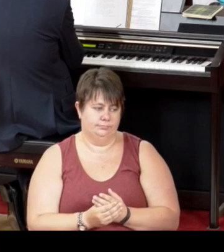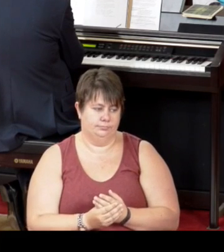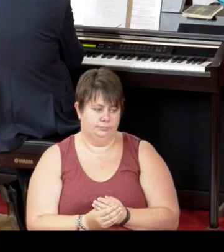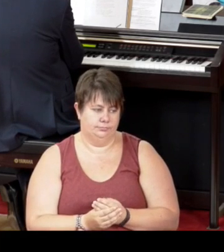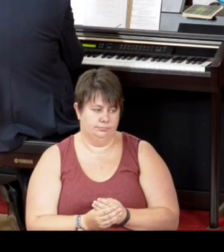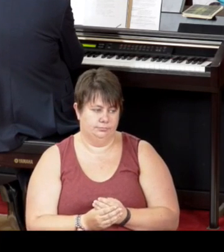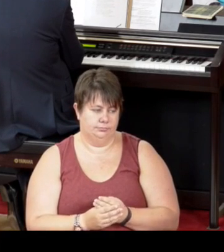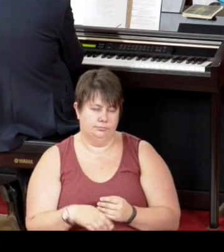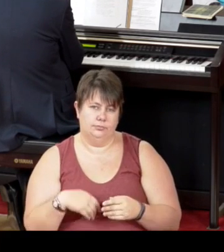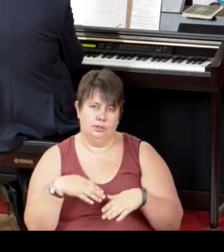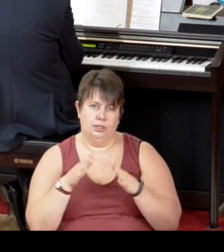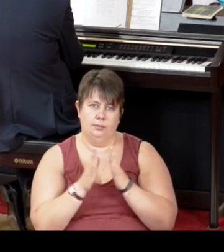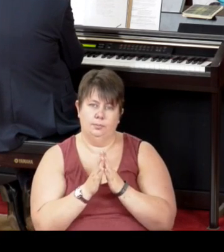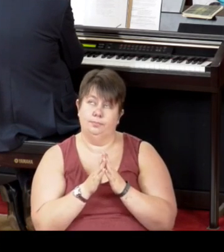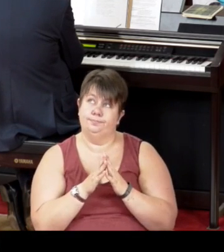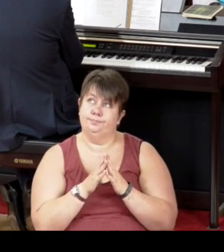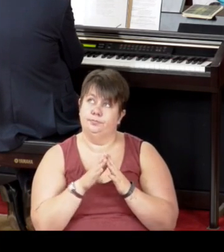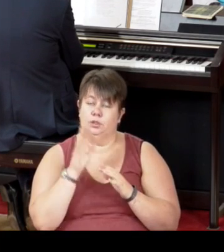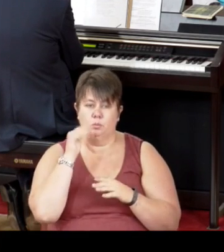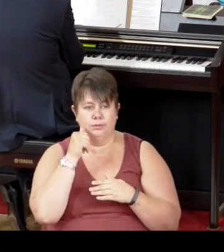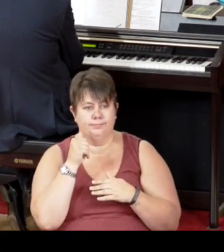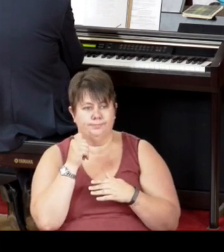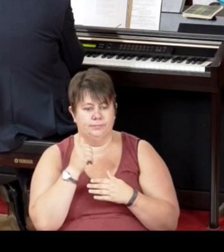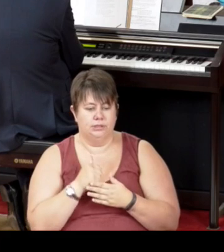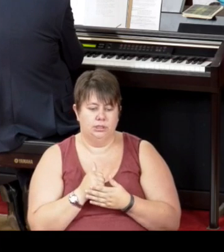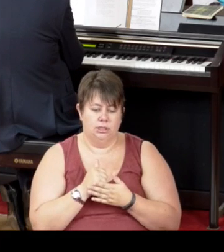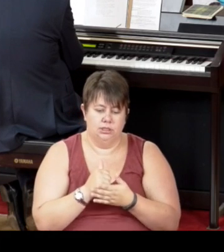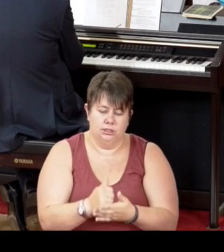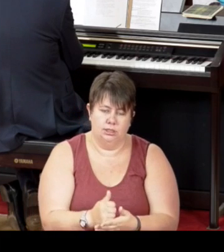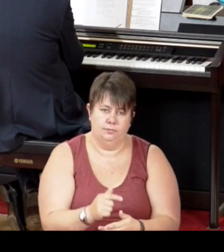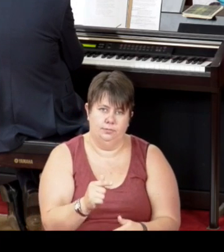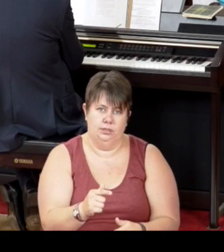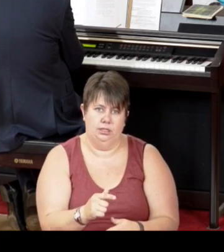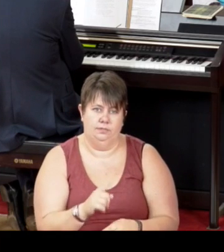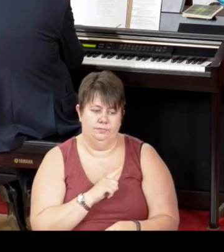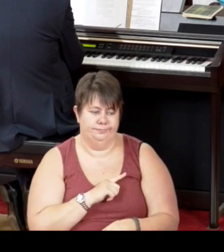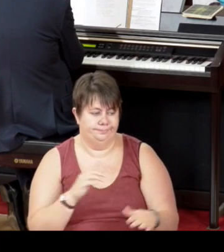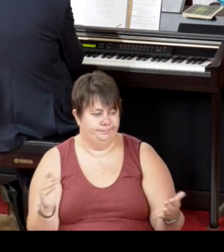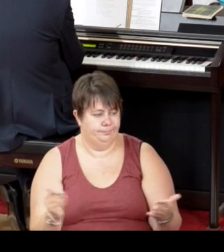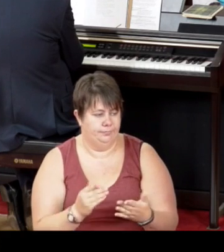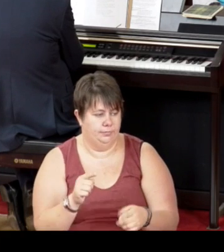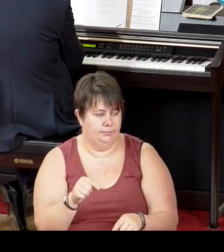Lord, we pray for your healing, your comfort, and your restoration.